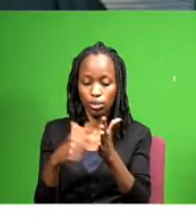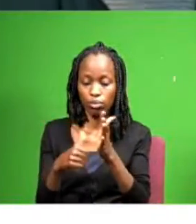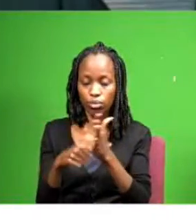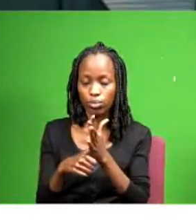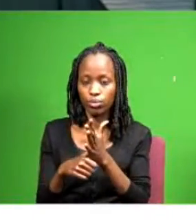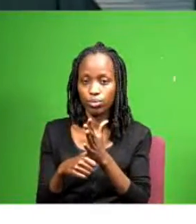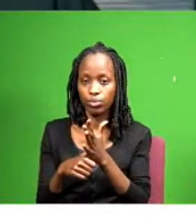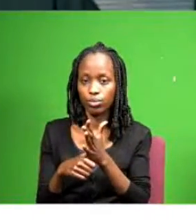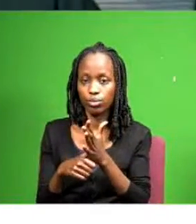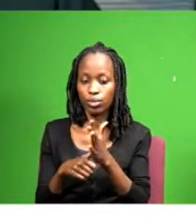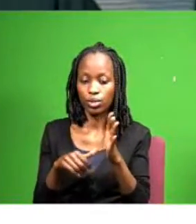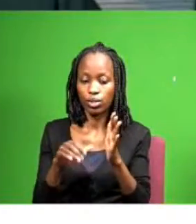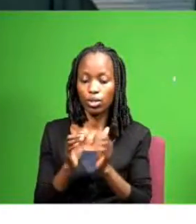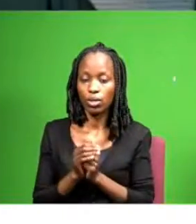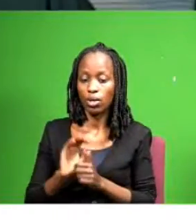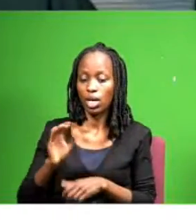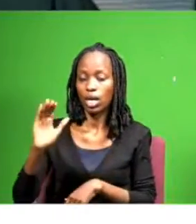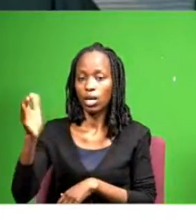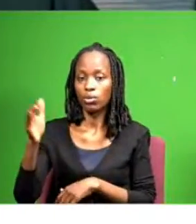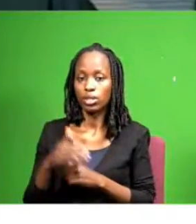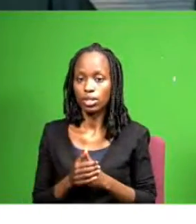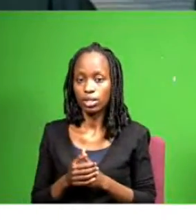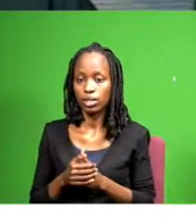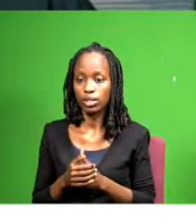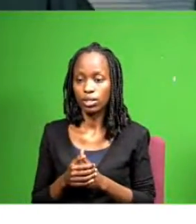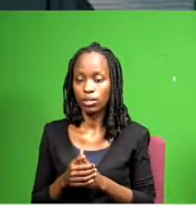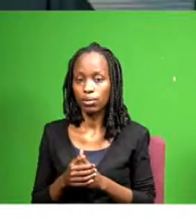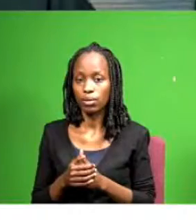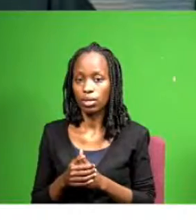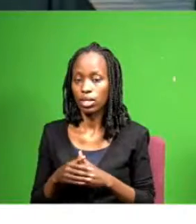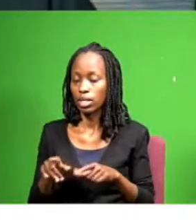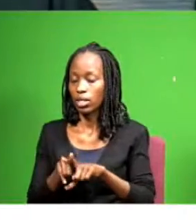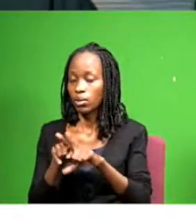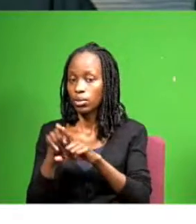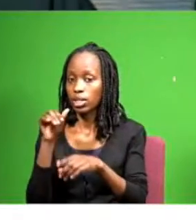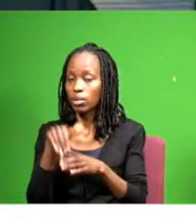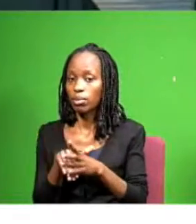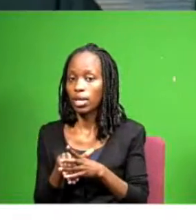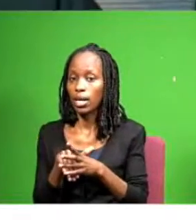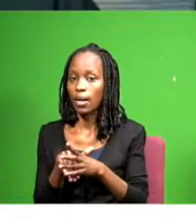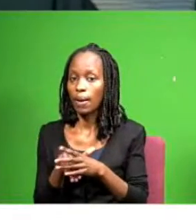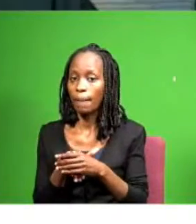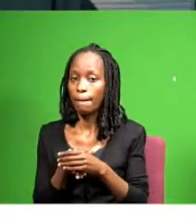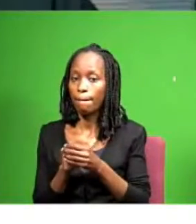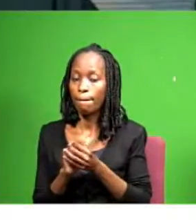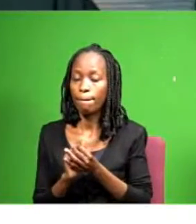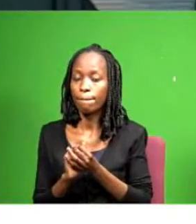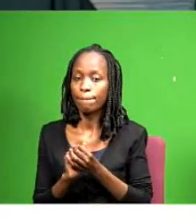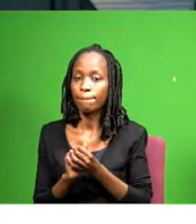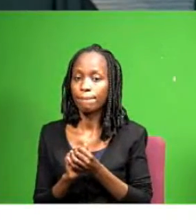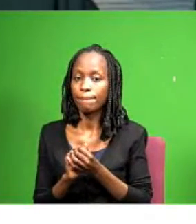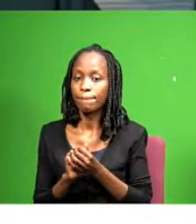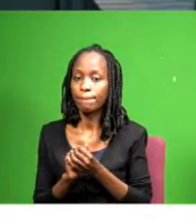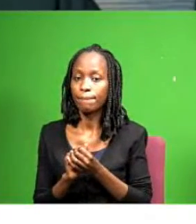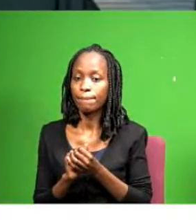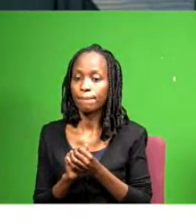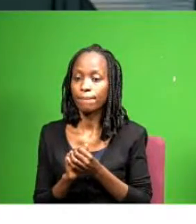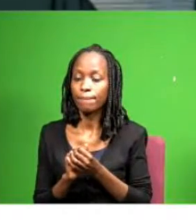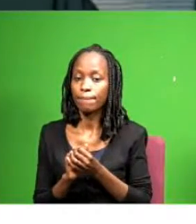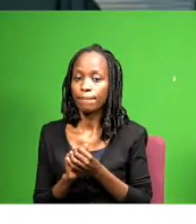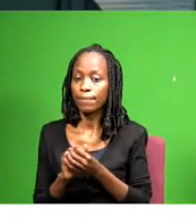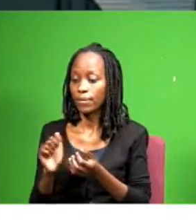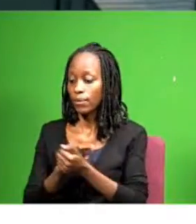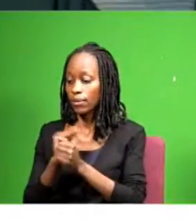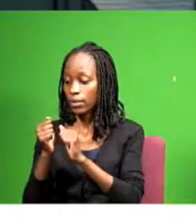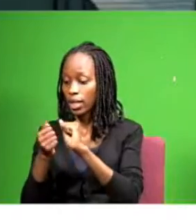the constituencies as contained in the halted